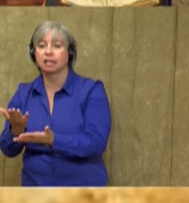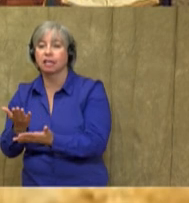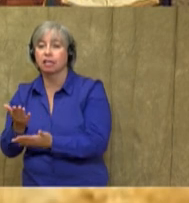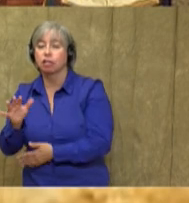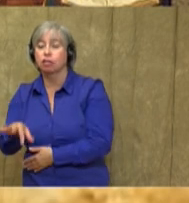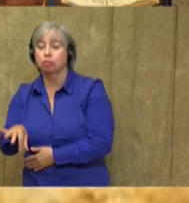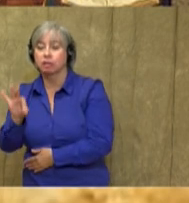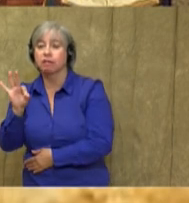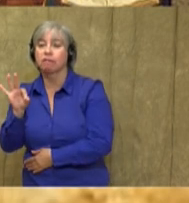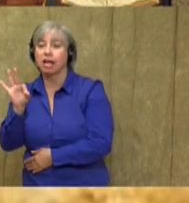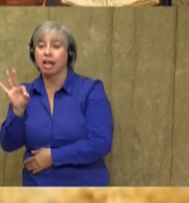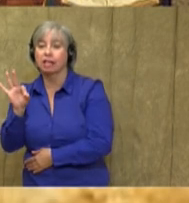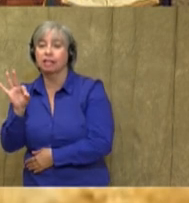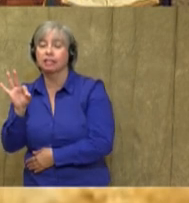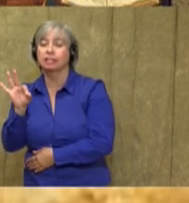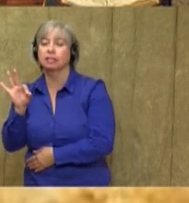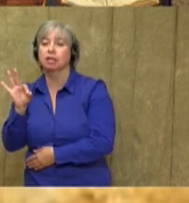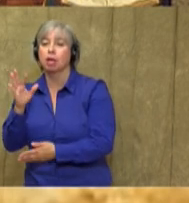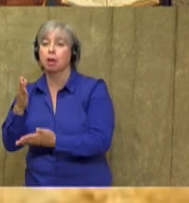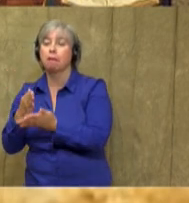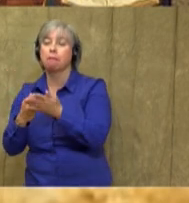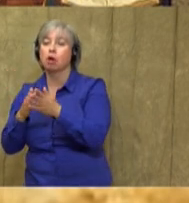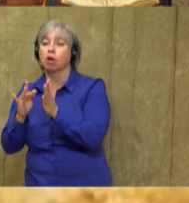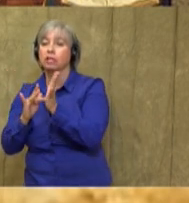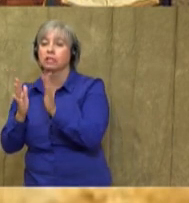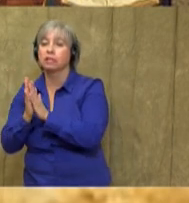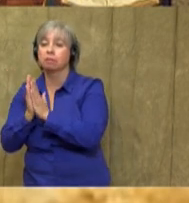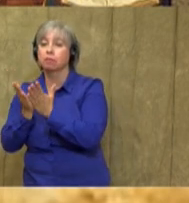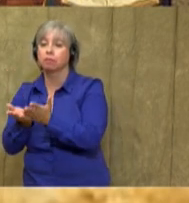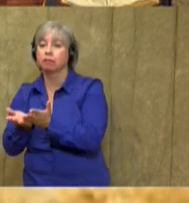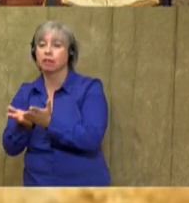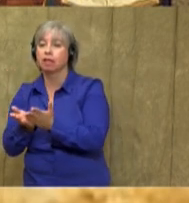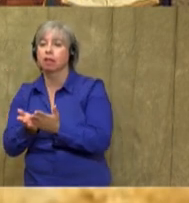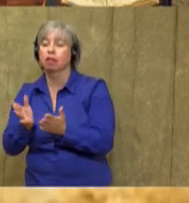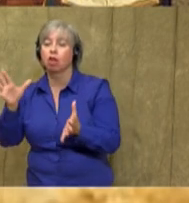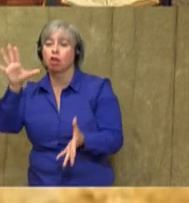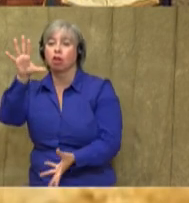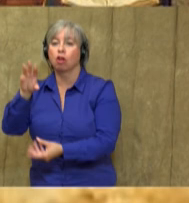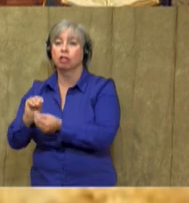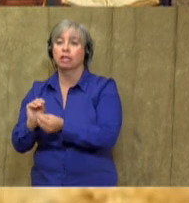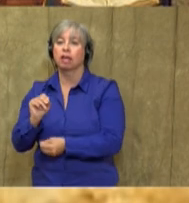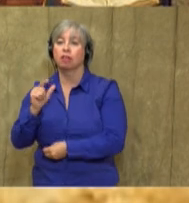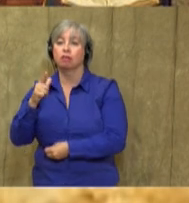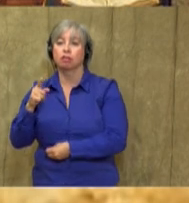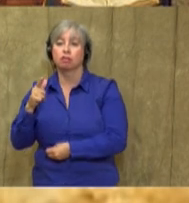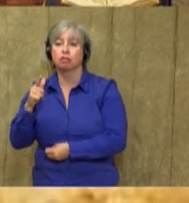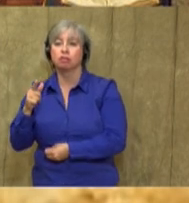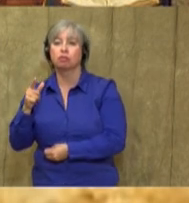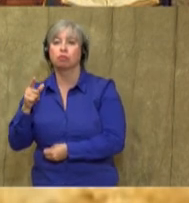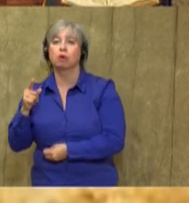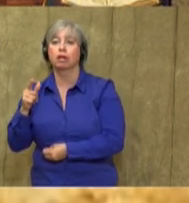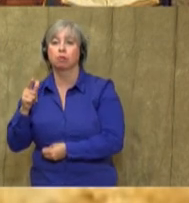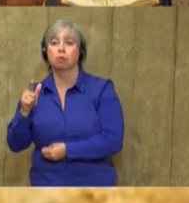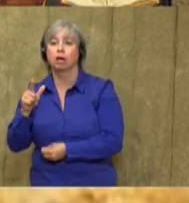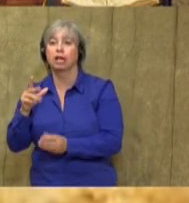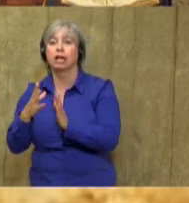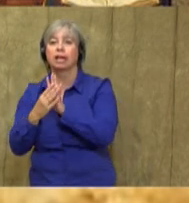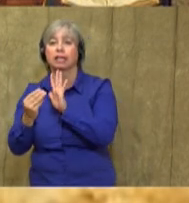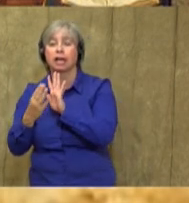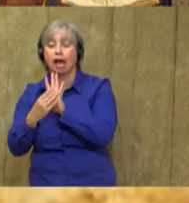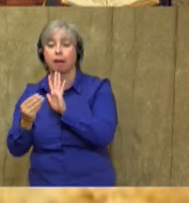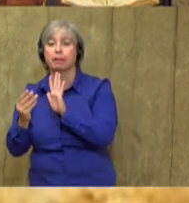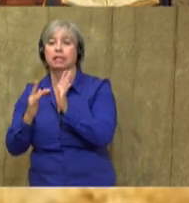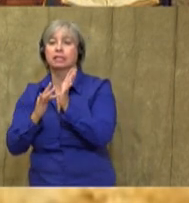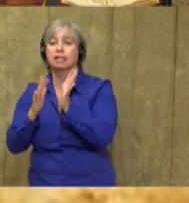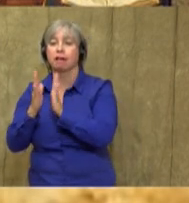this Bible, but there are also 21 complete copies of the Gutenberg Bible that were printed at this particular time,